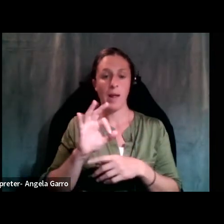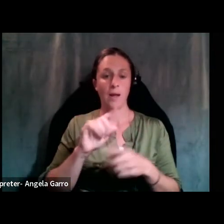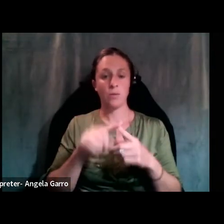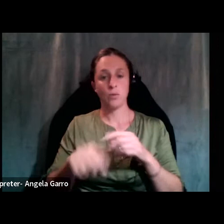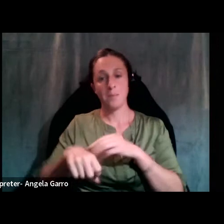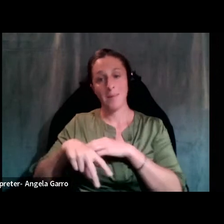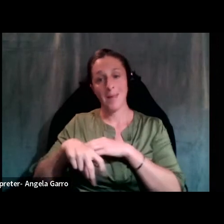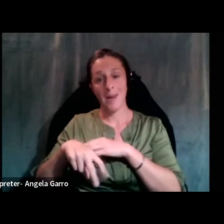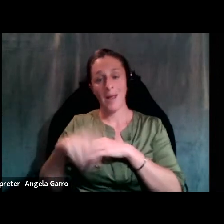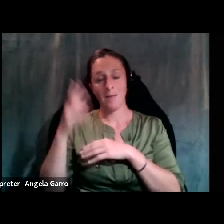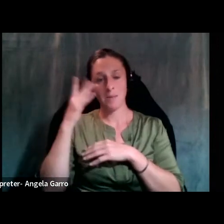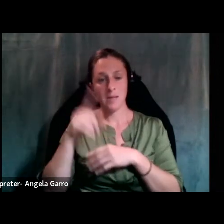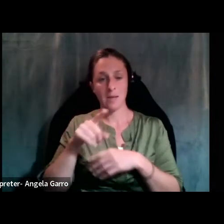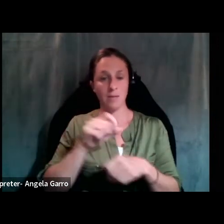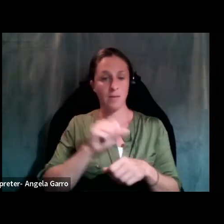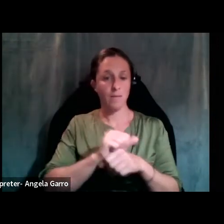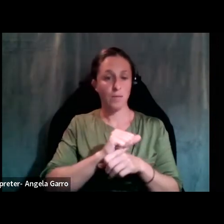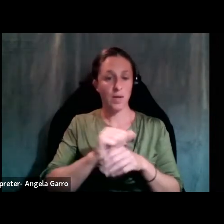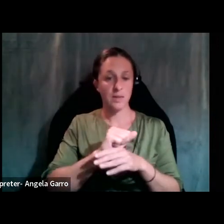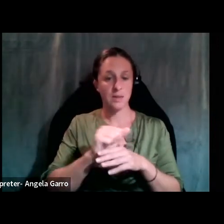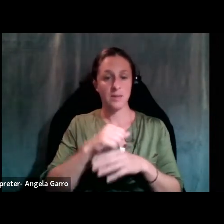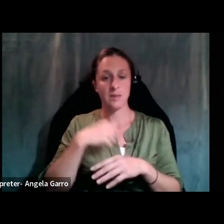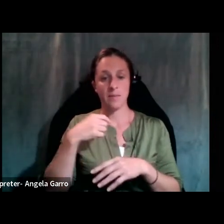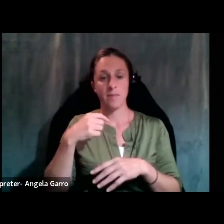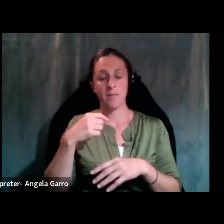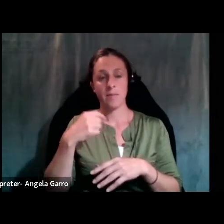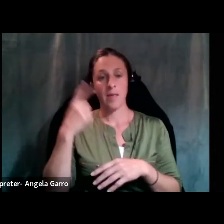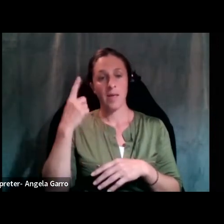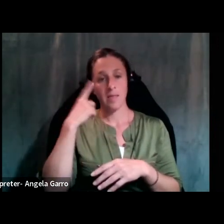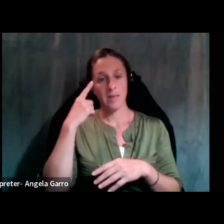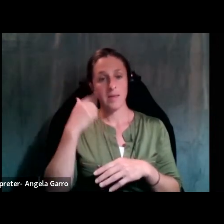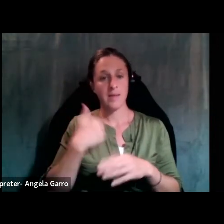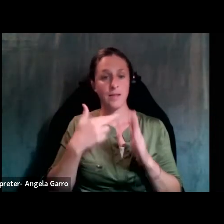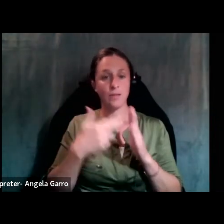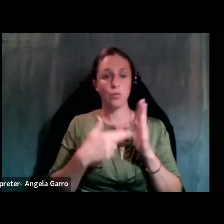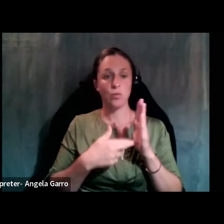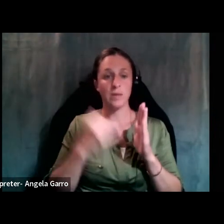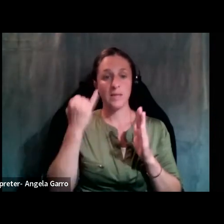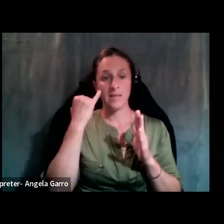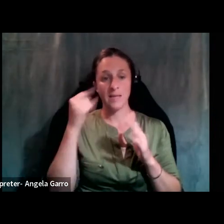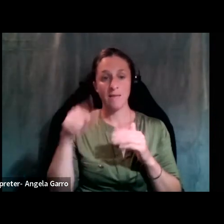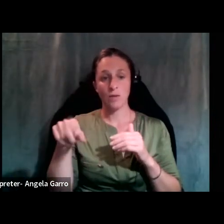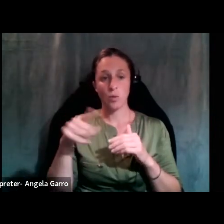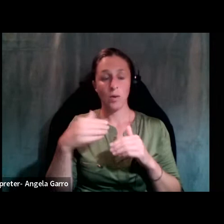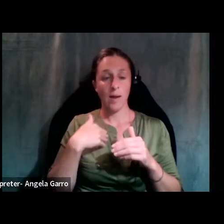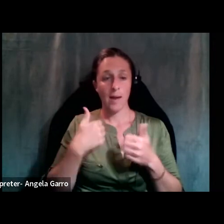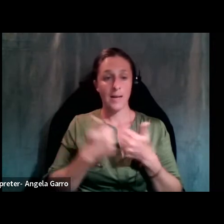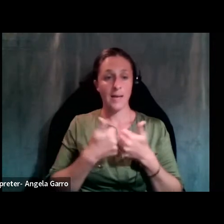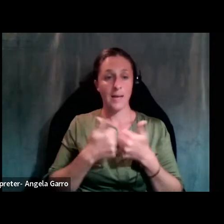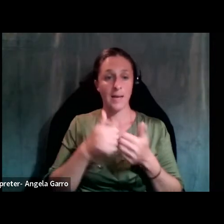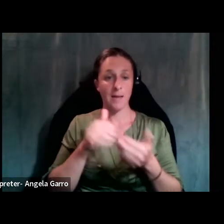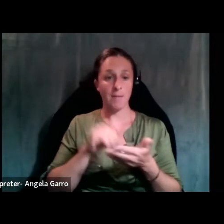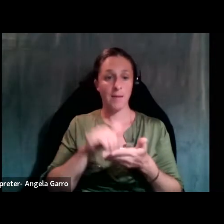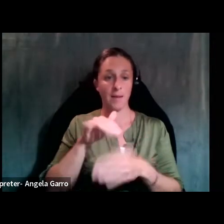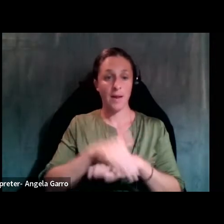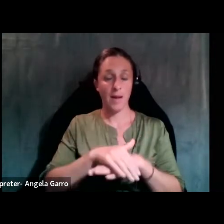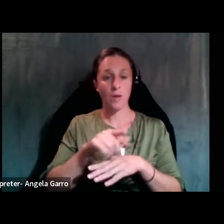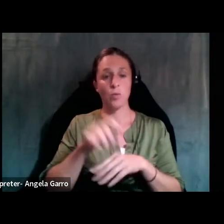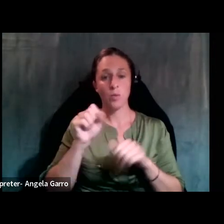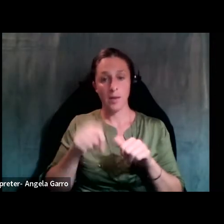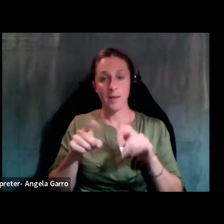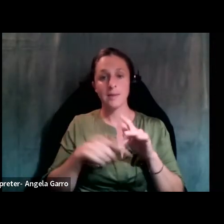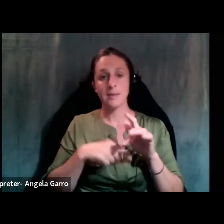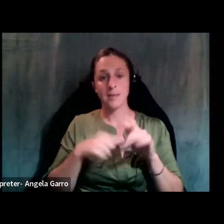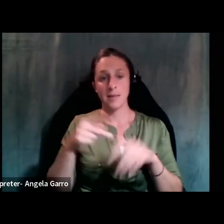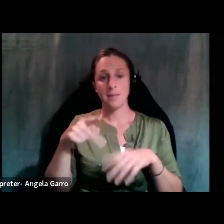3-hour practice. I think there was like a rule that if you had a game that night, then you could skip PE,